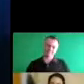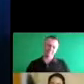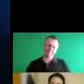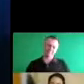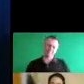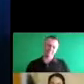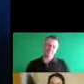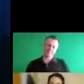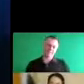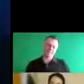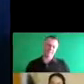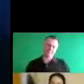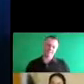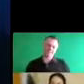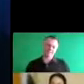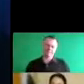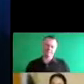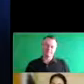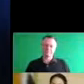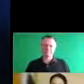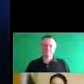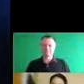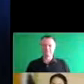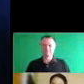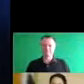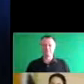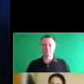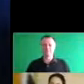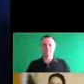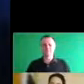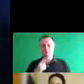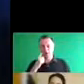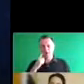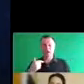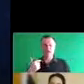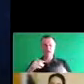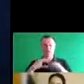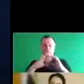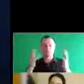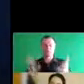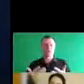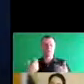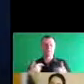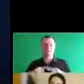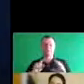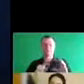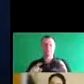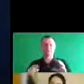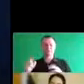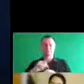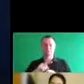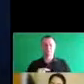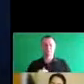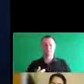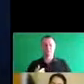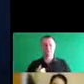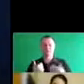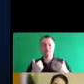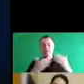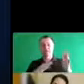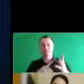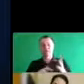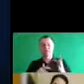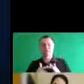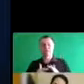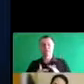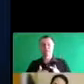I guess, you know, I've lived in many different places. I've been away from the UK for